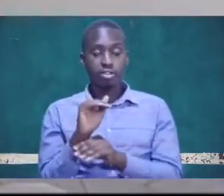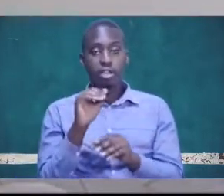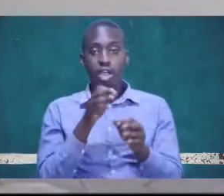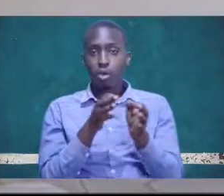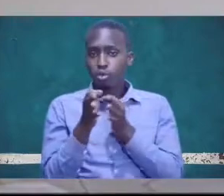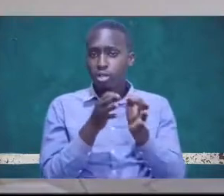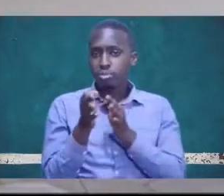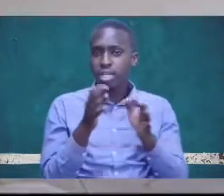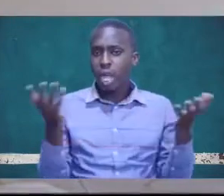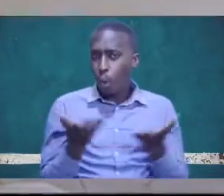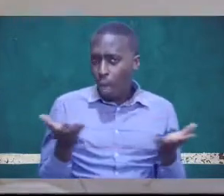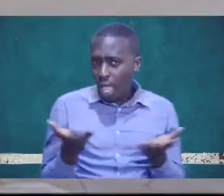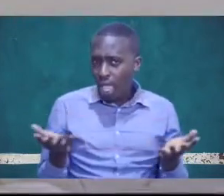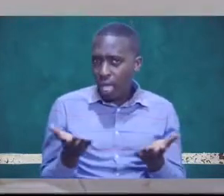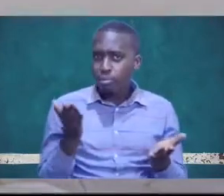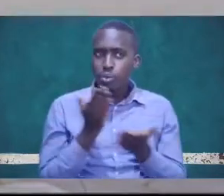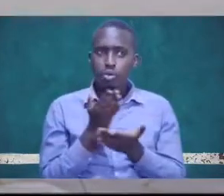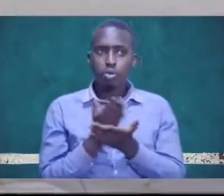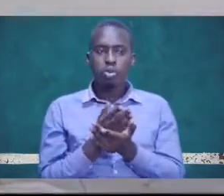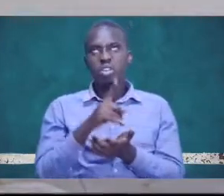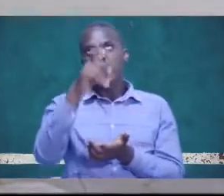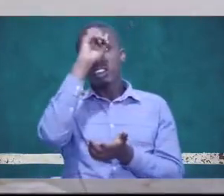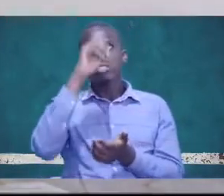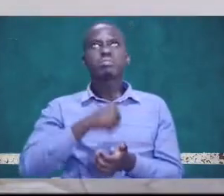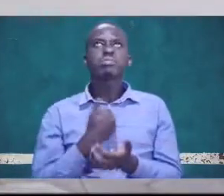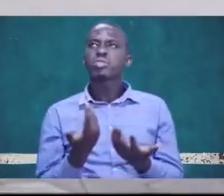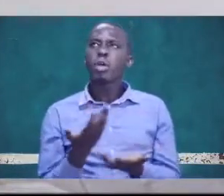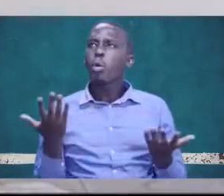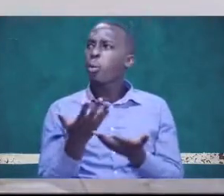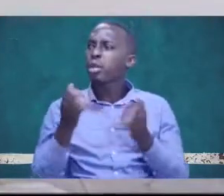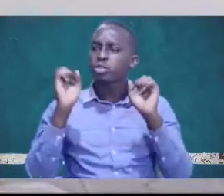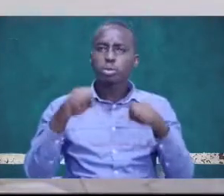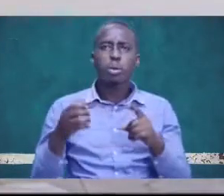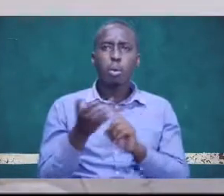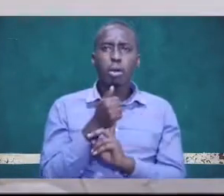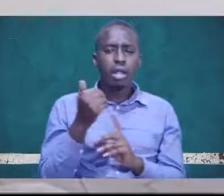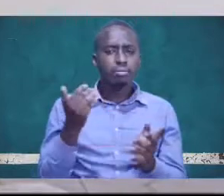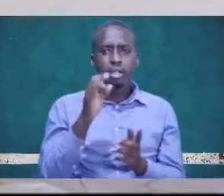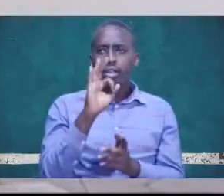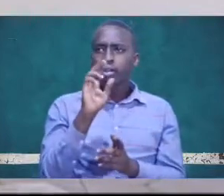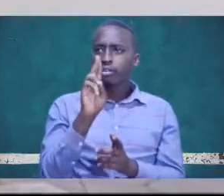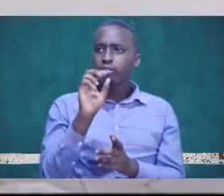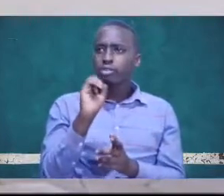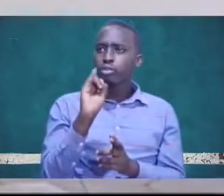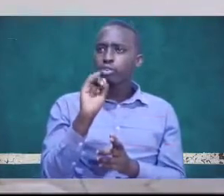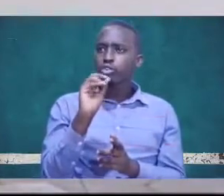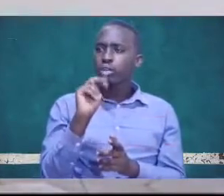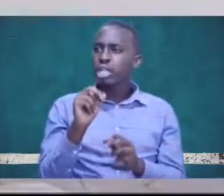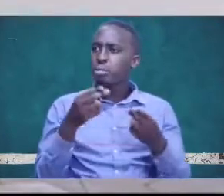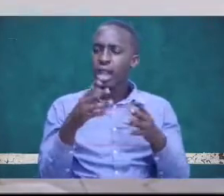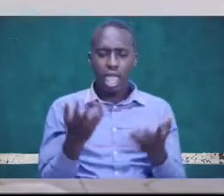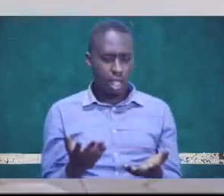where. Yeah, you are asking yourself for now where we can have this fission taking